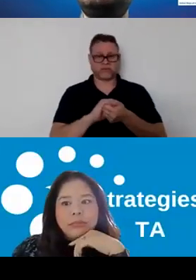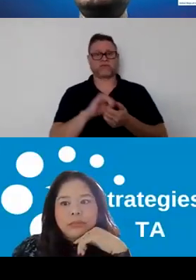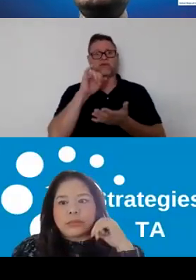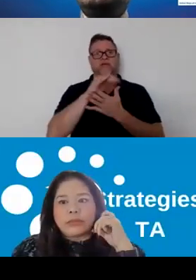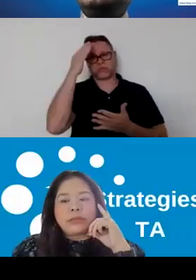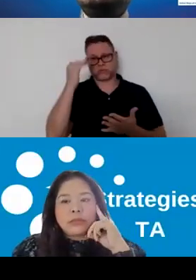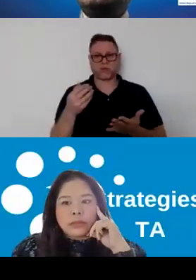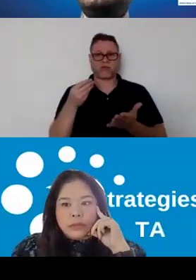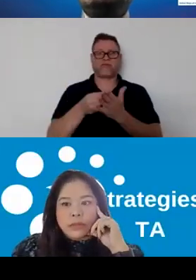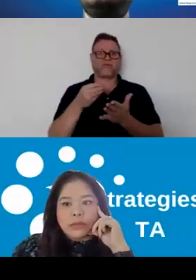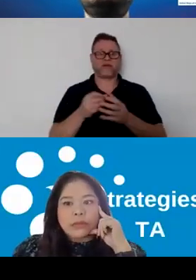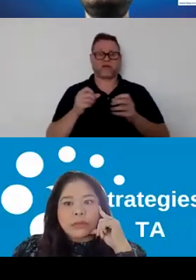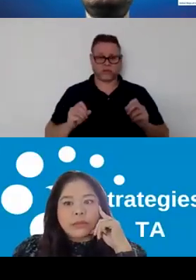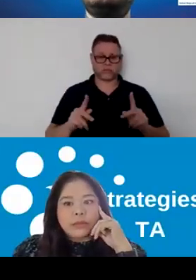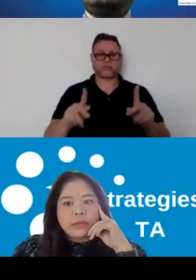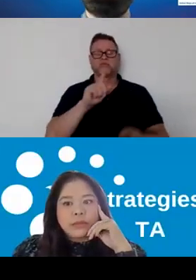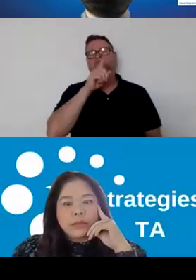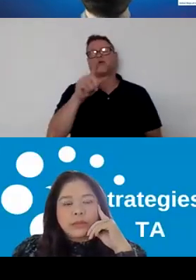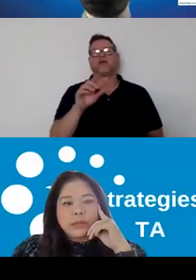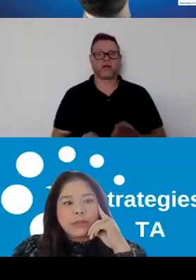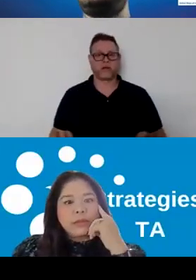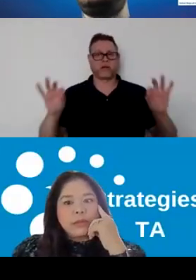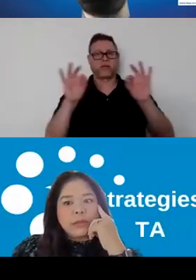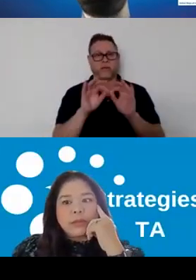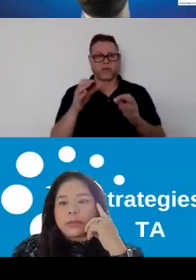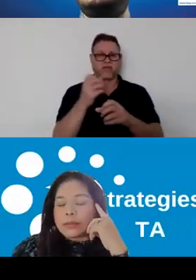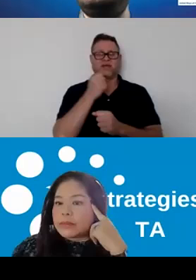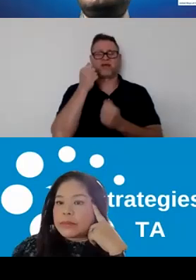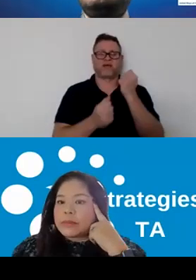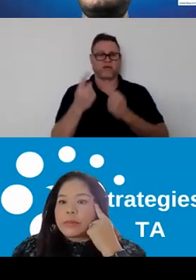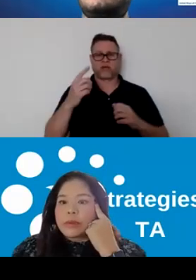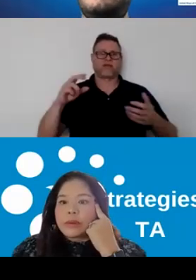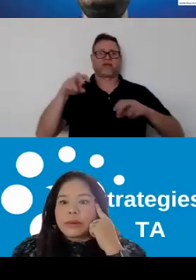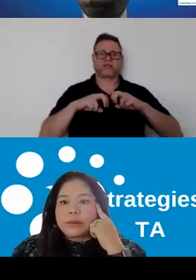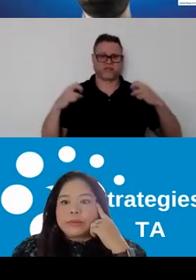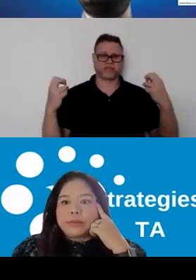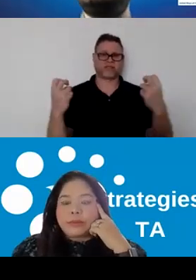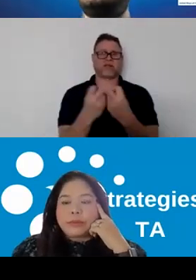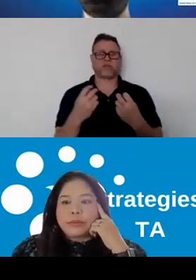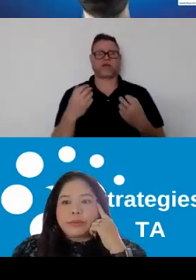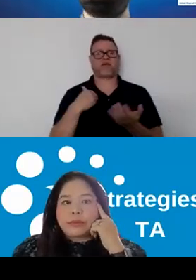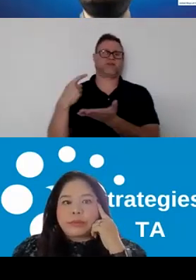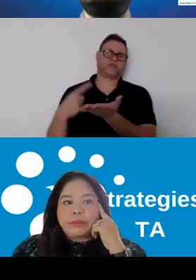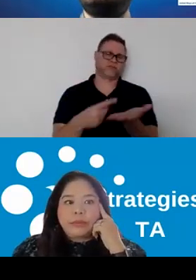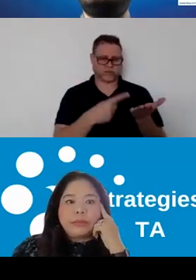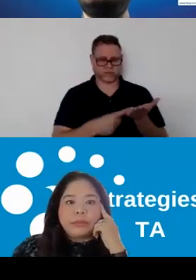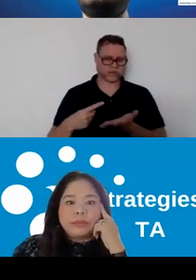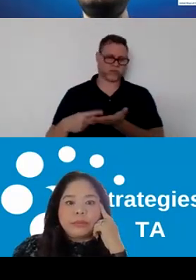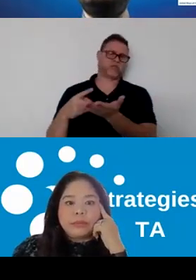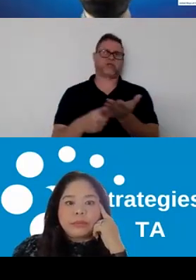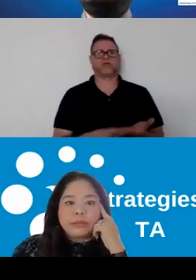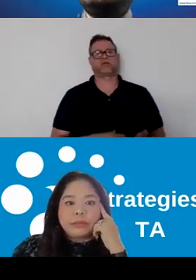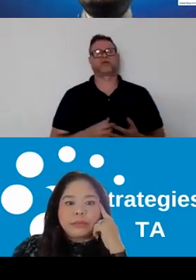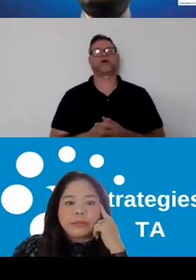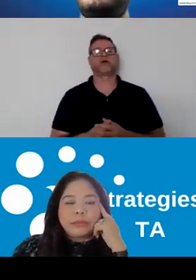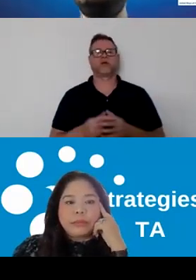funding opportunities are really important, because it gets everyone at the table having those discussions, having those hard discussions of